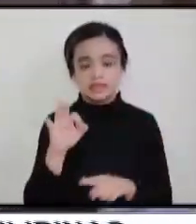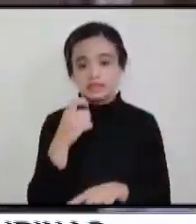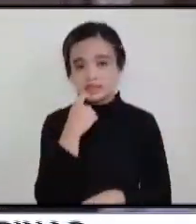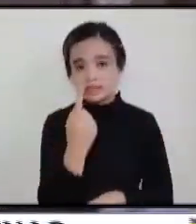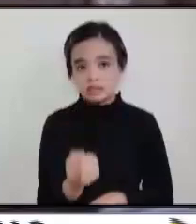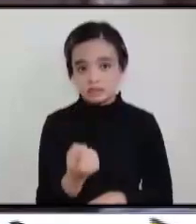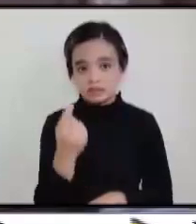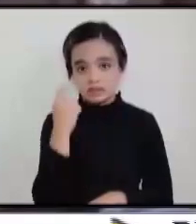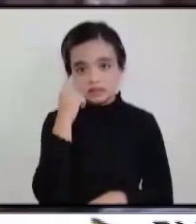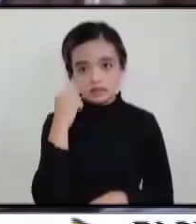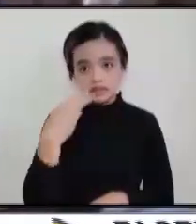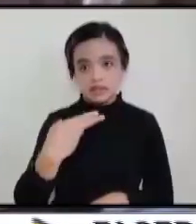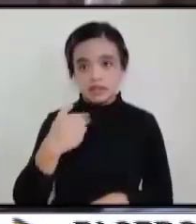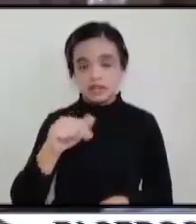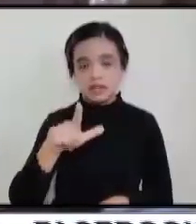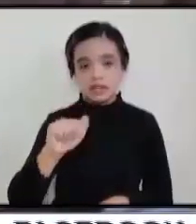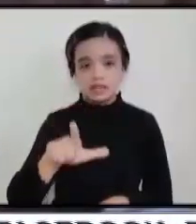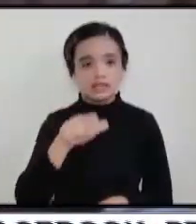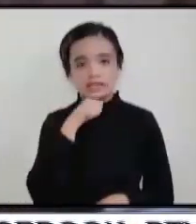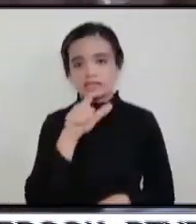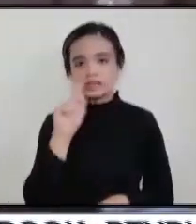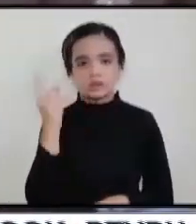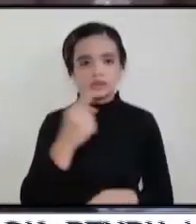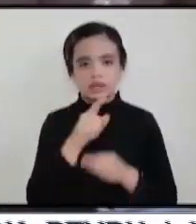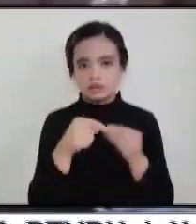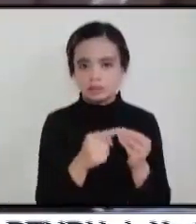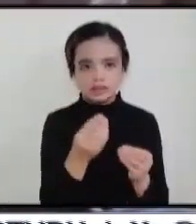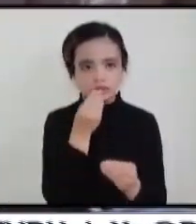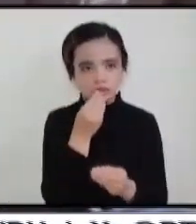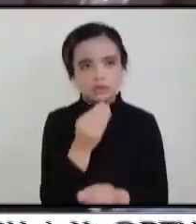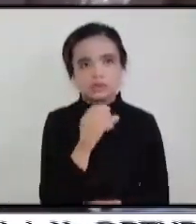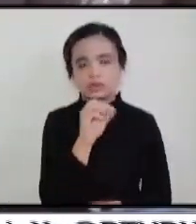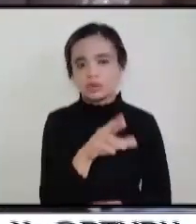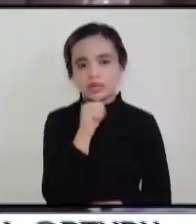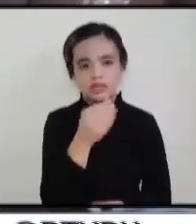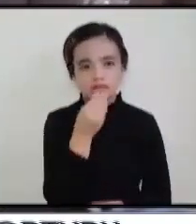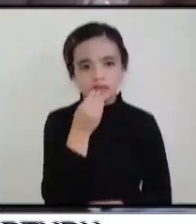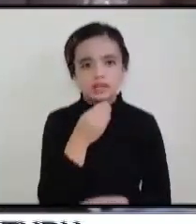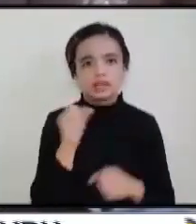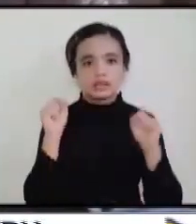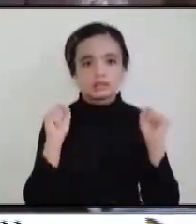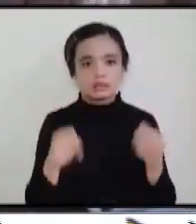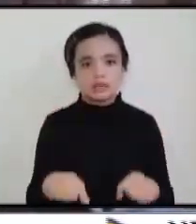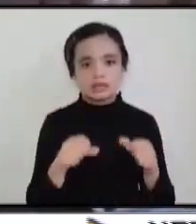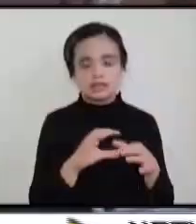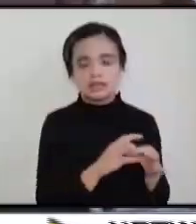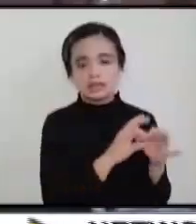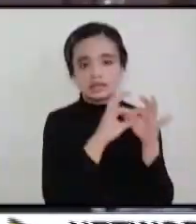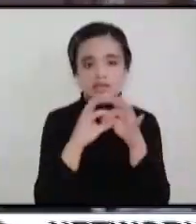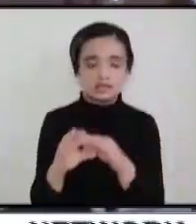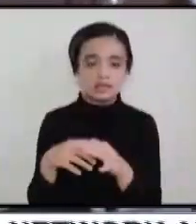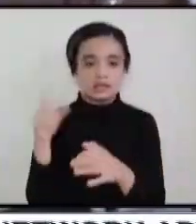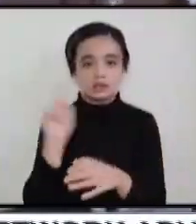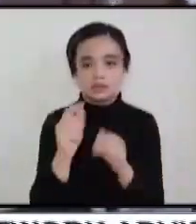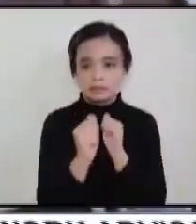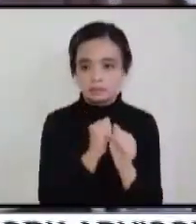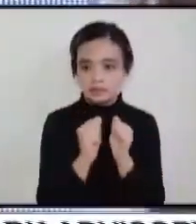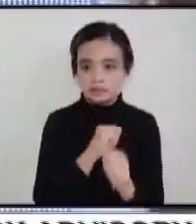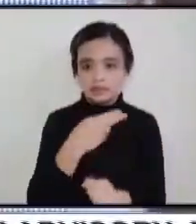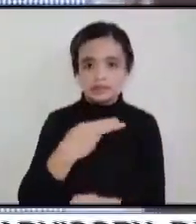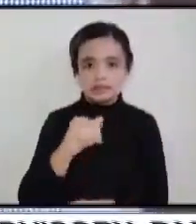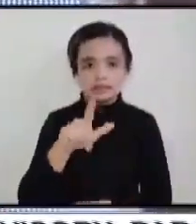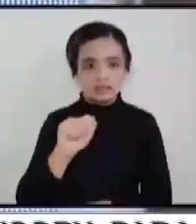but it's not only about food or non food we can actually relate what Halal is in in our way